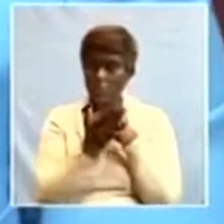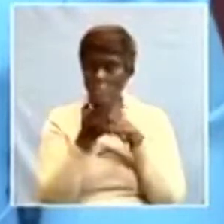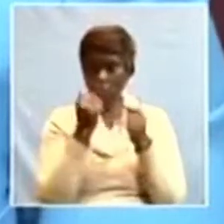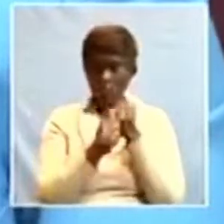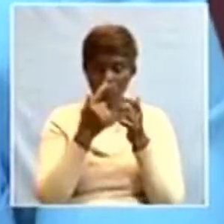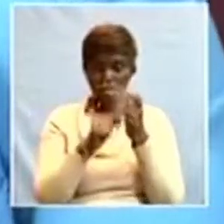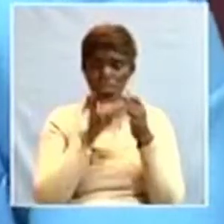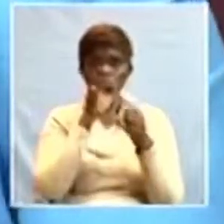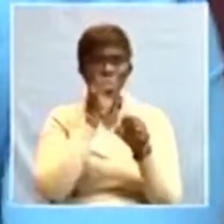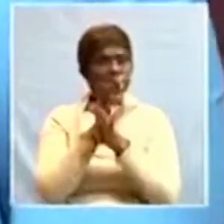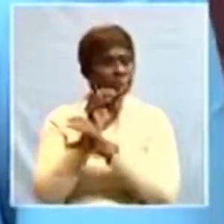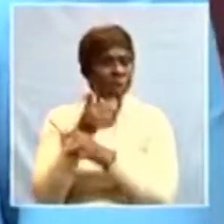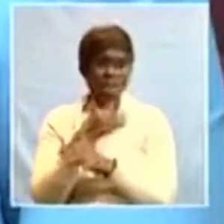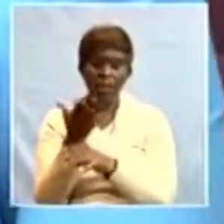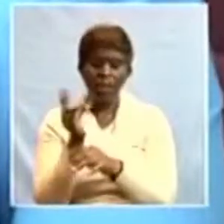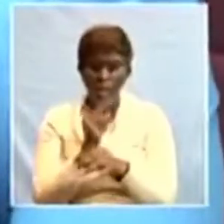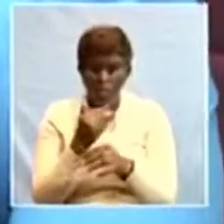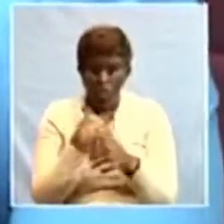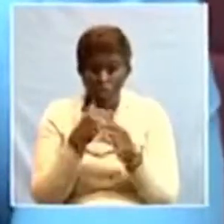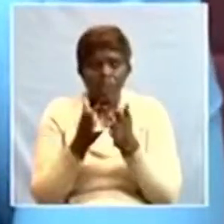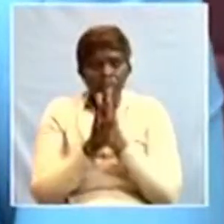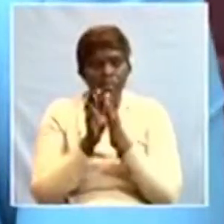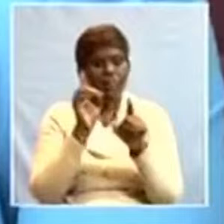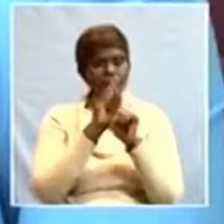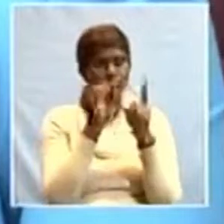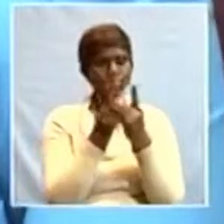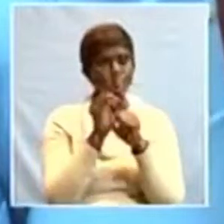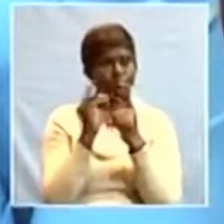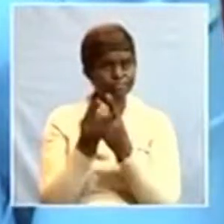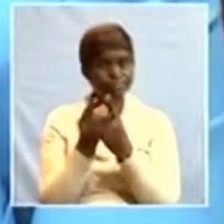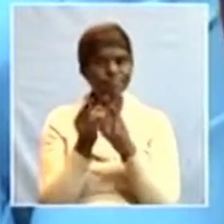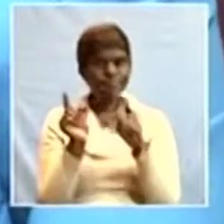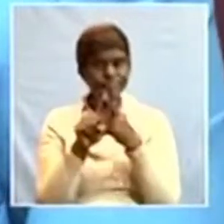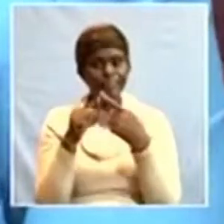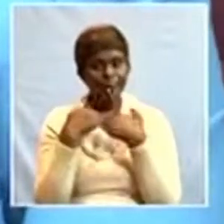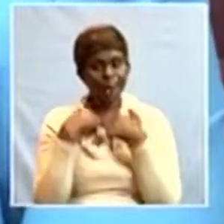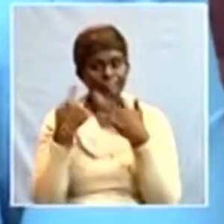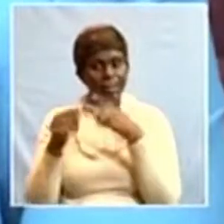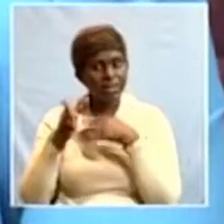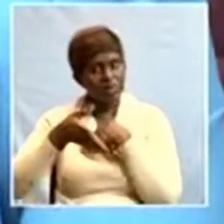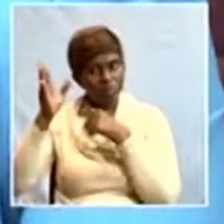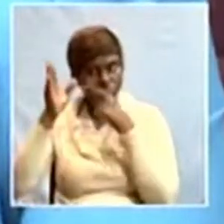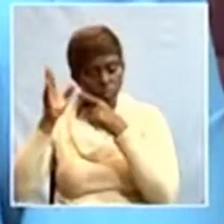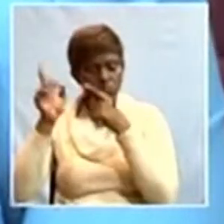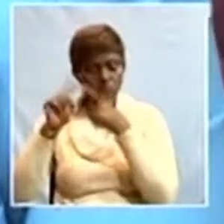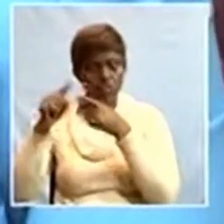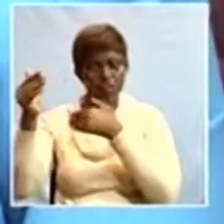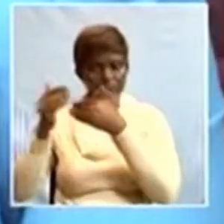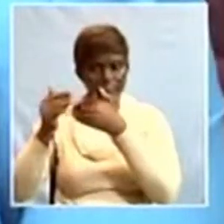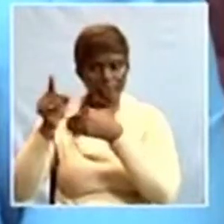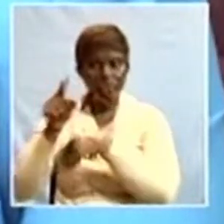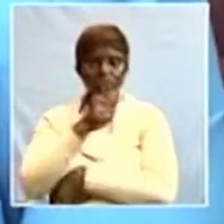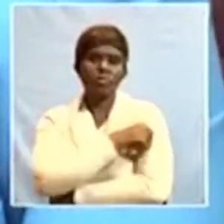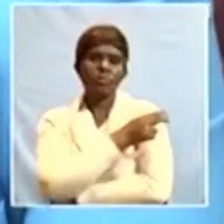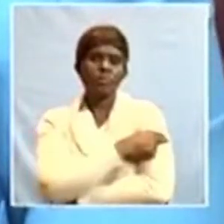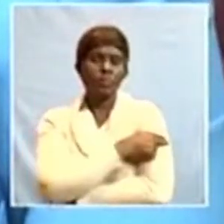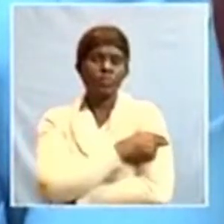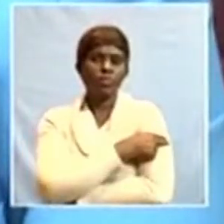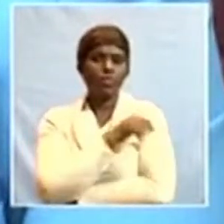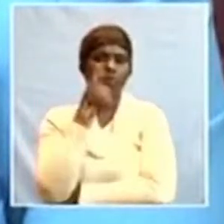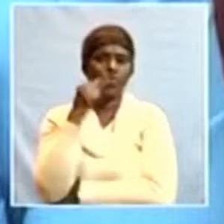are not available, we have to ask the districts to either go to the nearest hospital